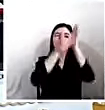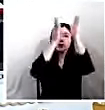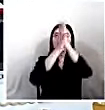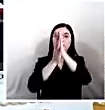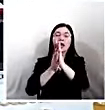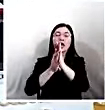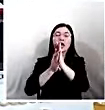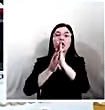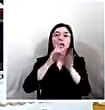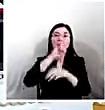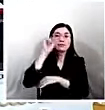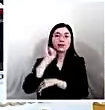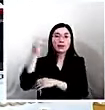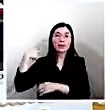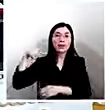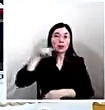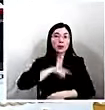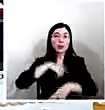end we acclaim.